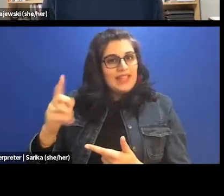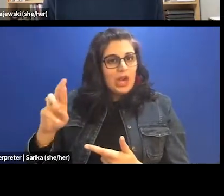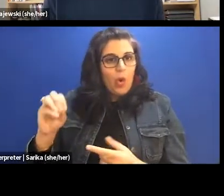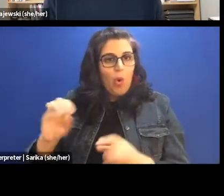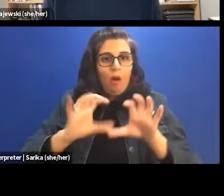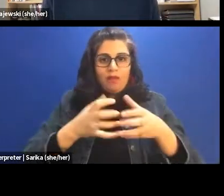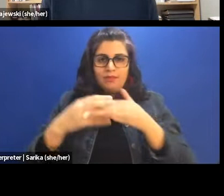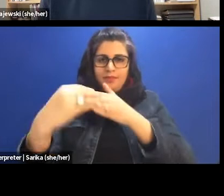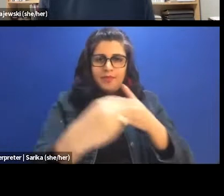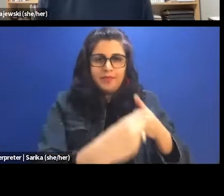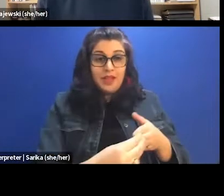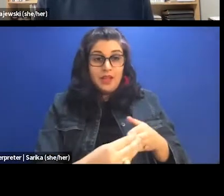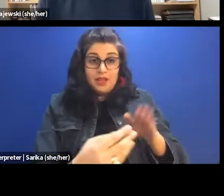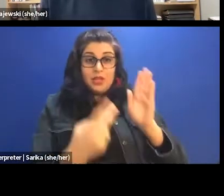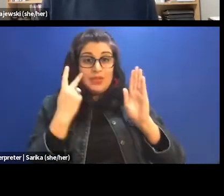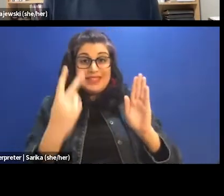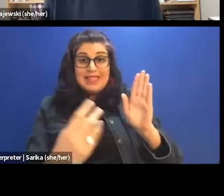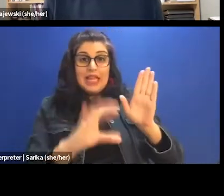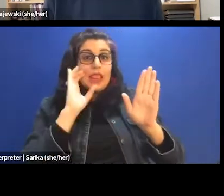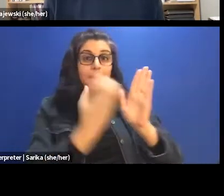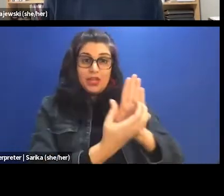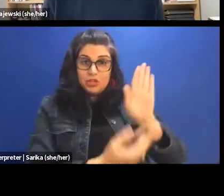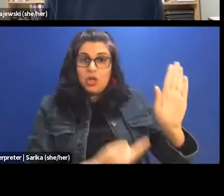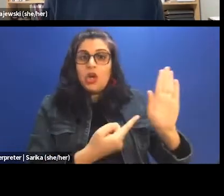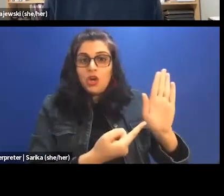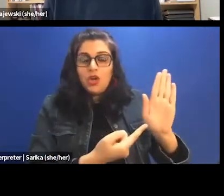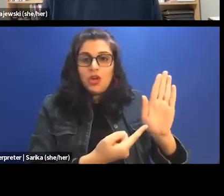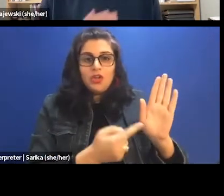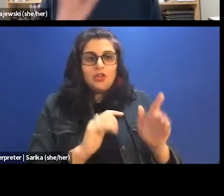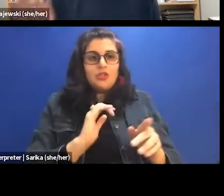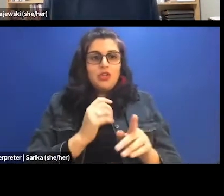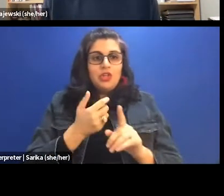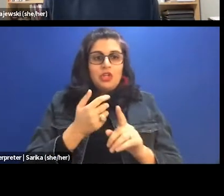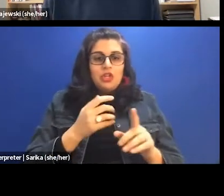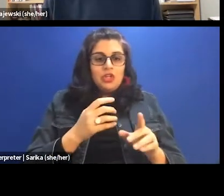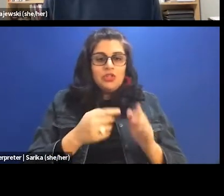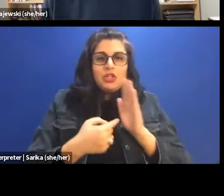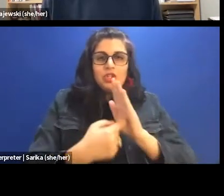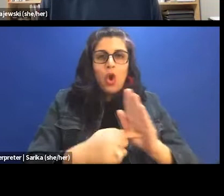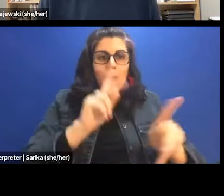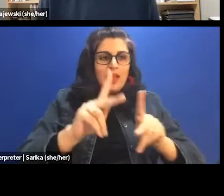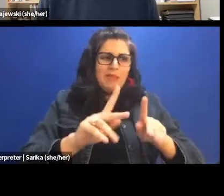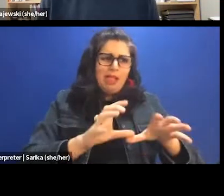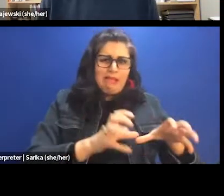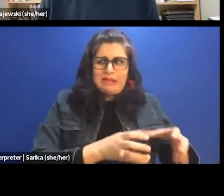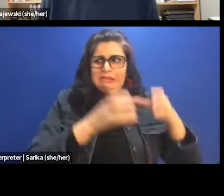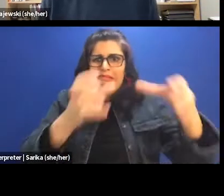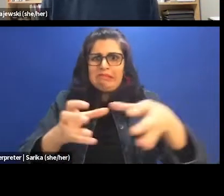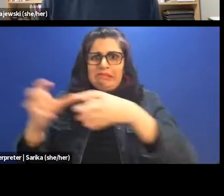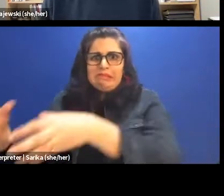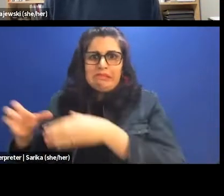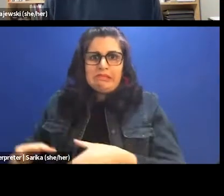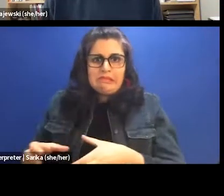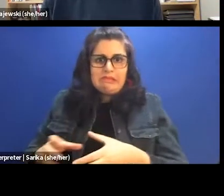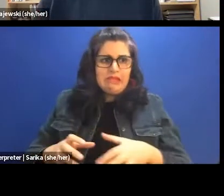The documentary images you see in this slide speak to the displacement of people across the country, the changing dynamics